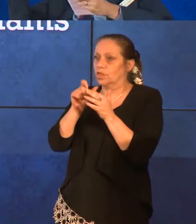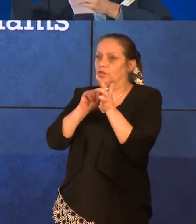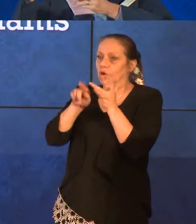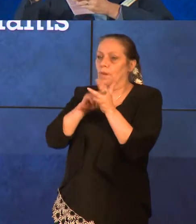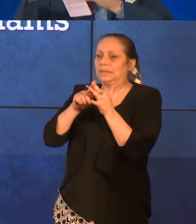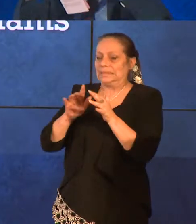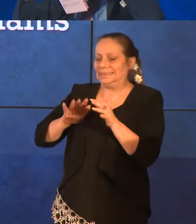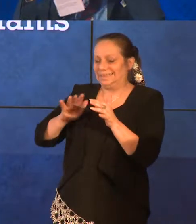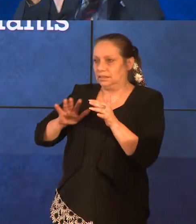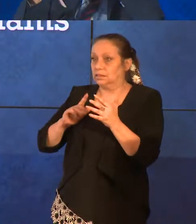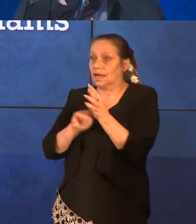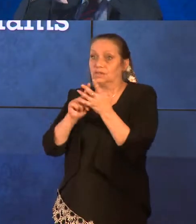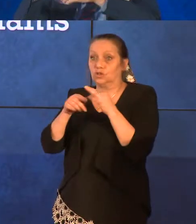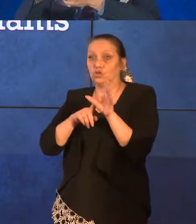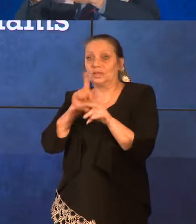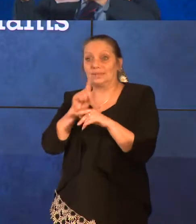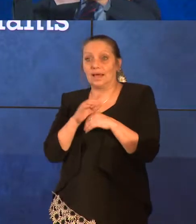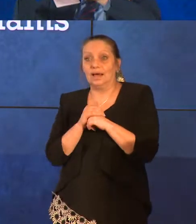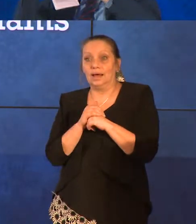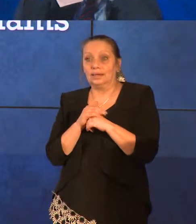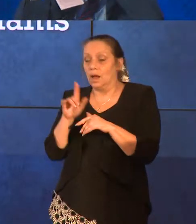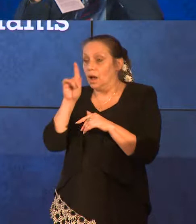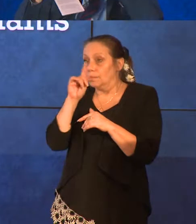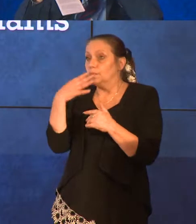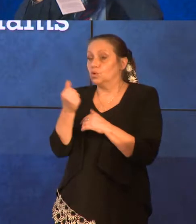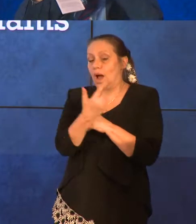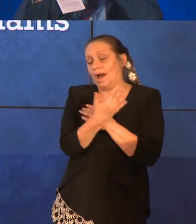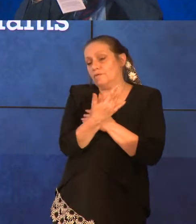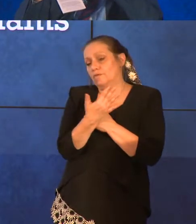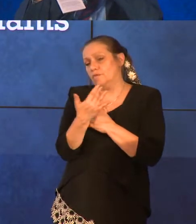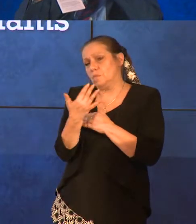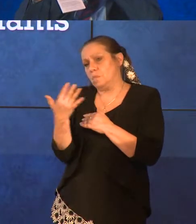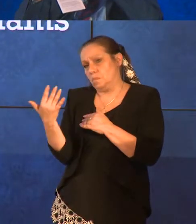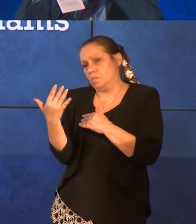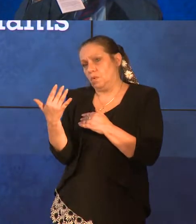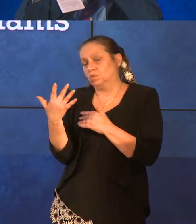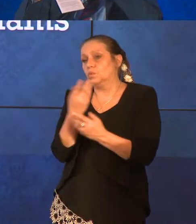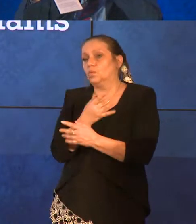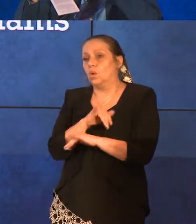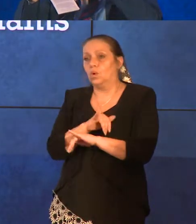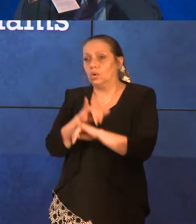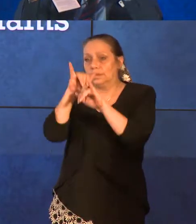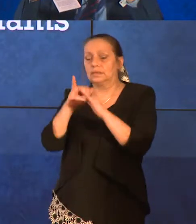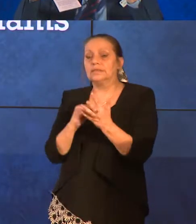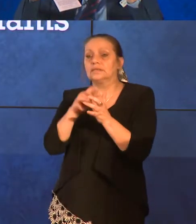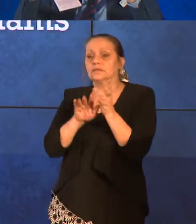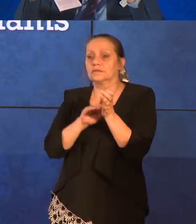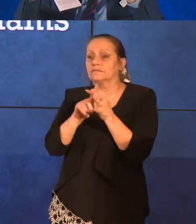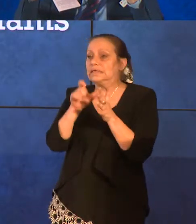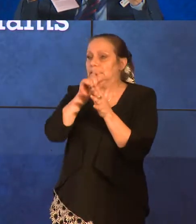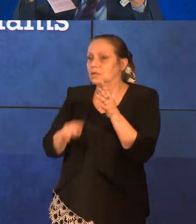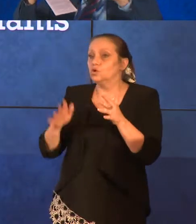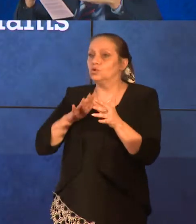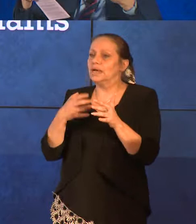touching on what Lucy said, people with complex needs would be people who have multiple and or severe disabilities requiring various forms of